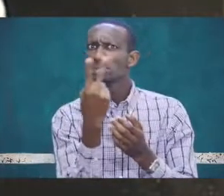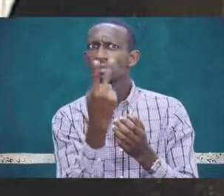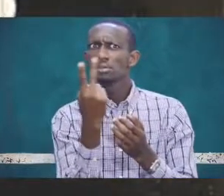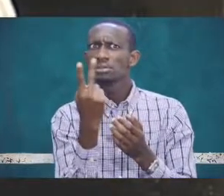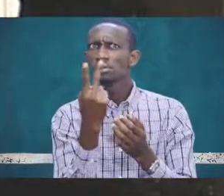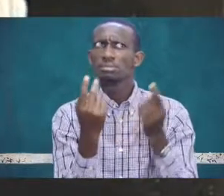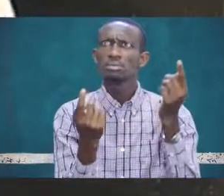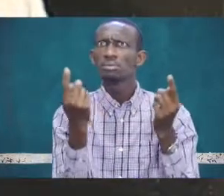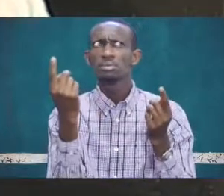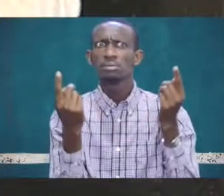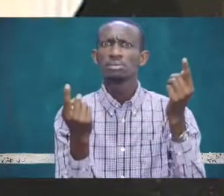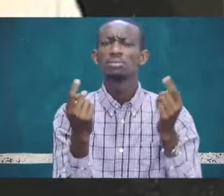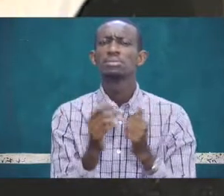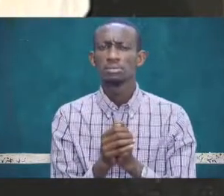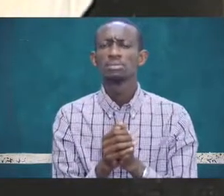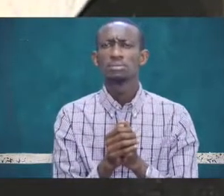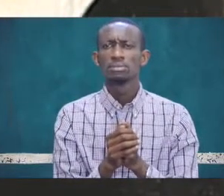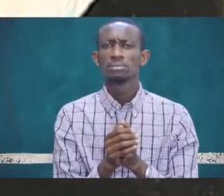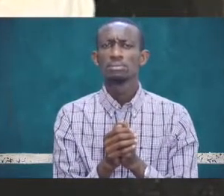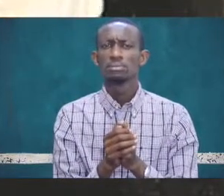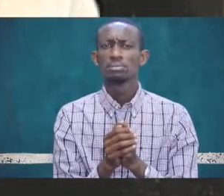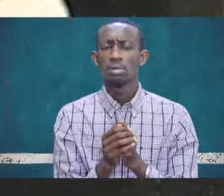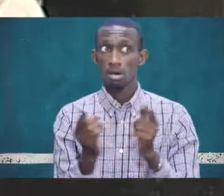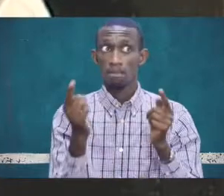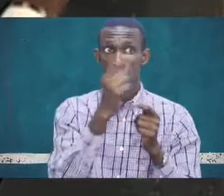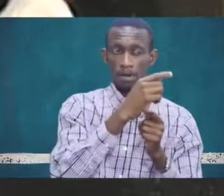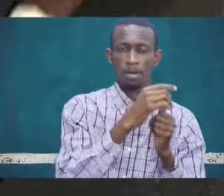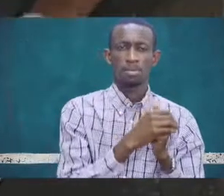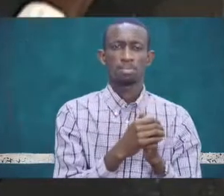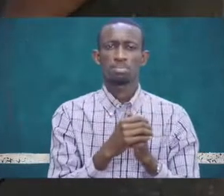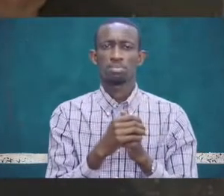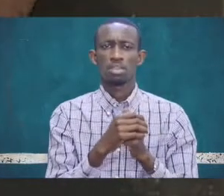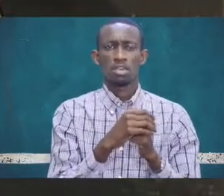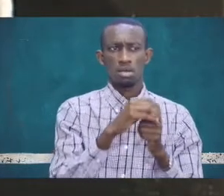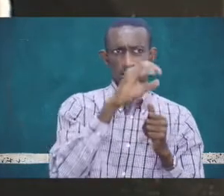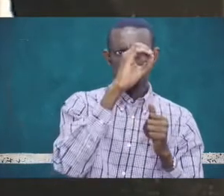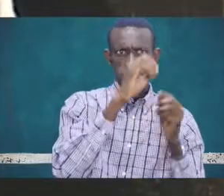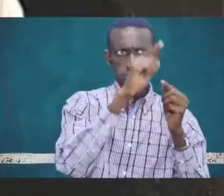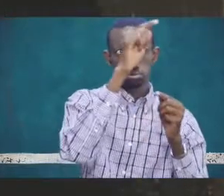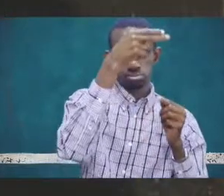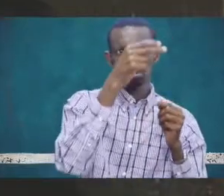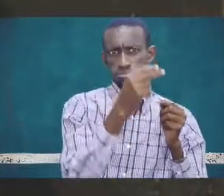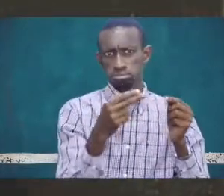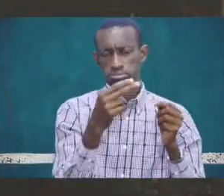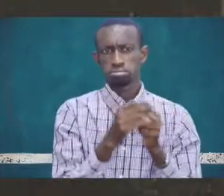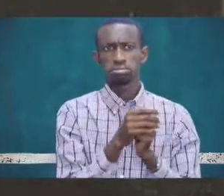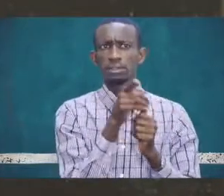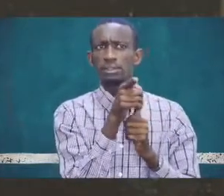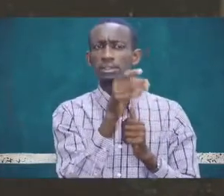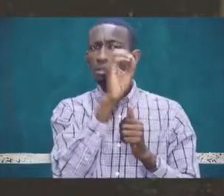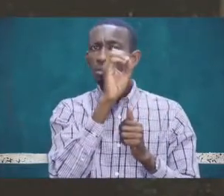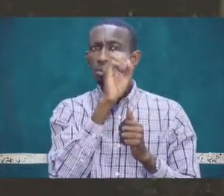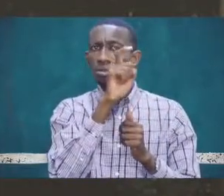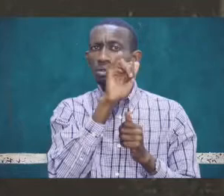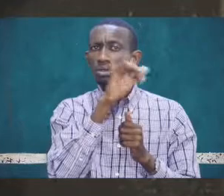have, this is the hydrogen that is being formed here. So this oxygen, which has attracted